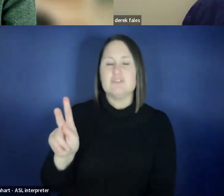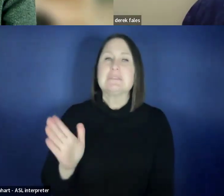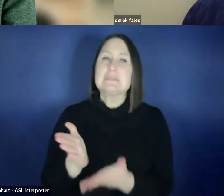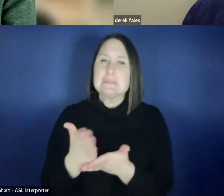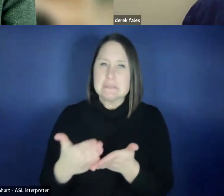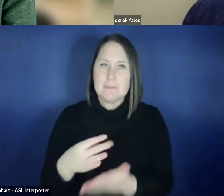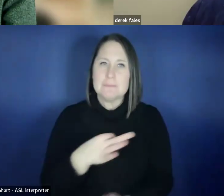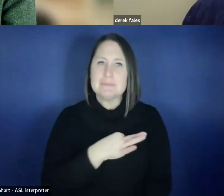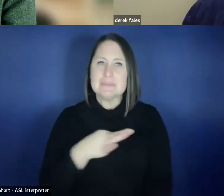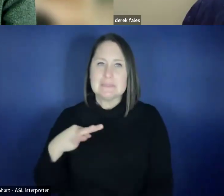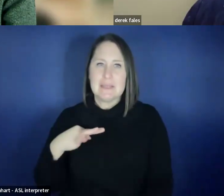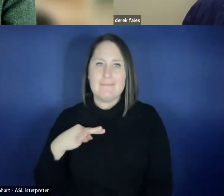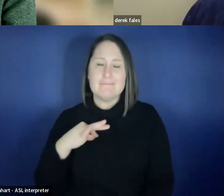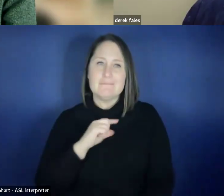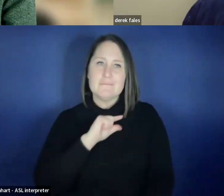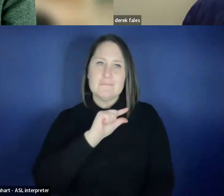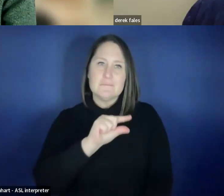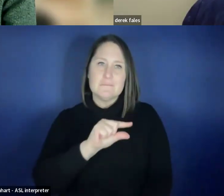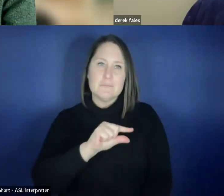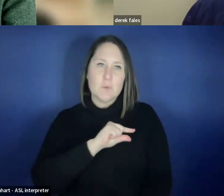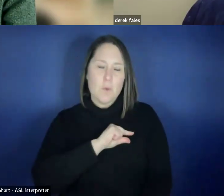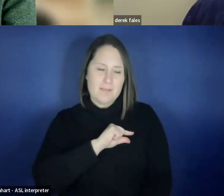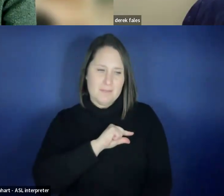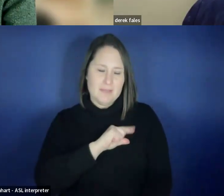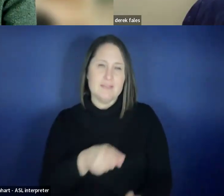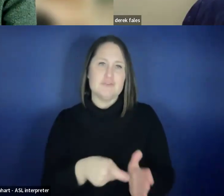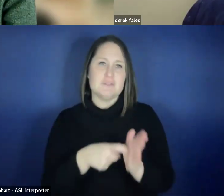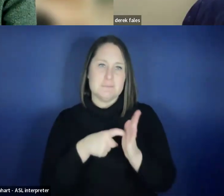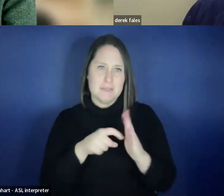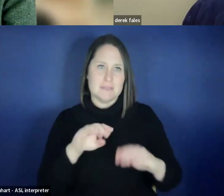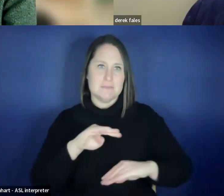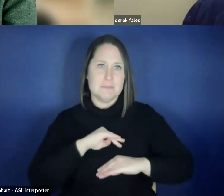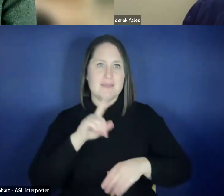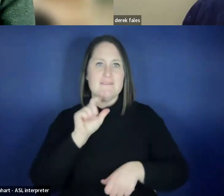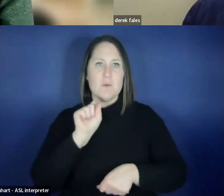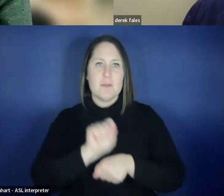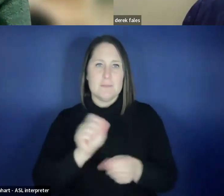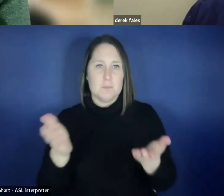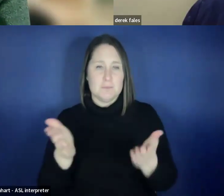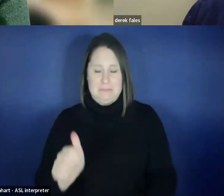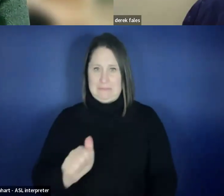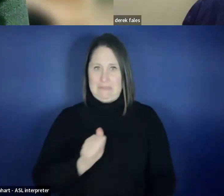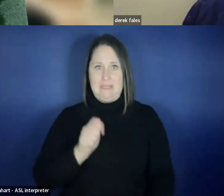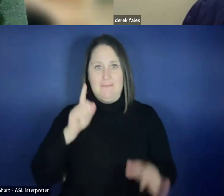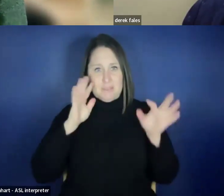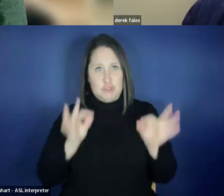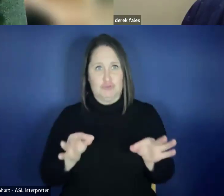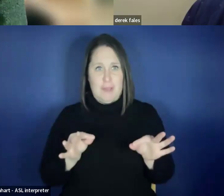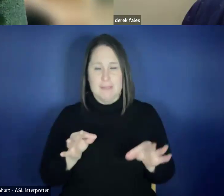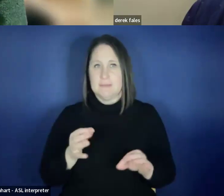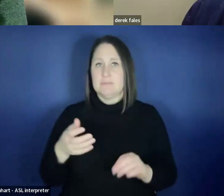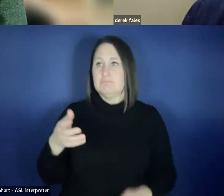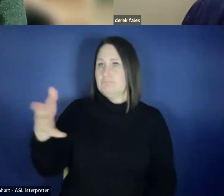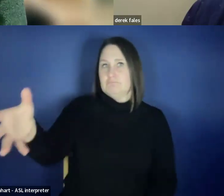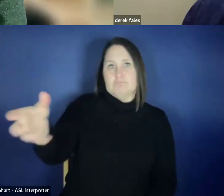staff qualifications for employment services that where if I'm self-directing, I would only be able to